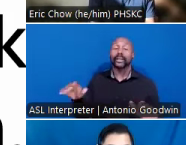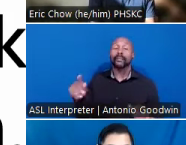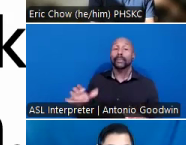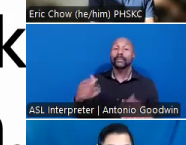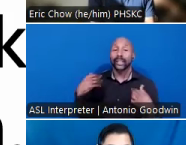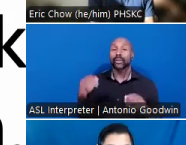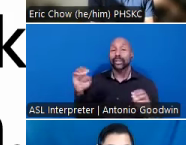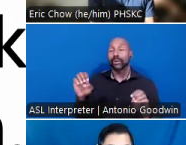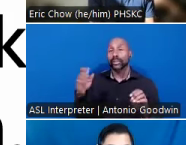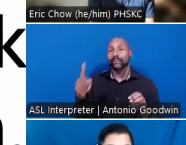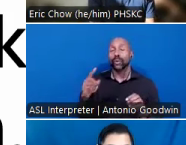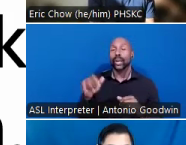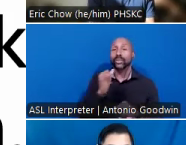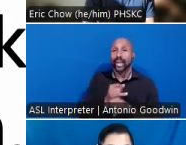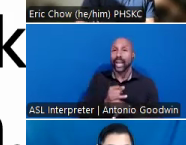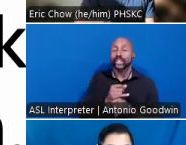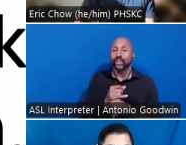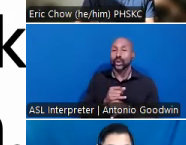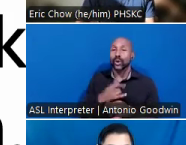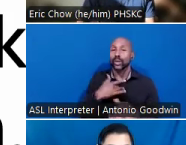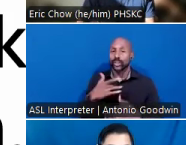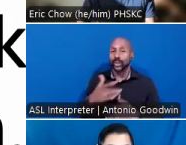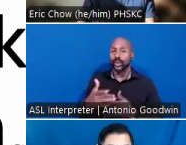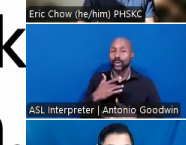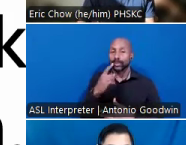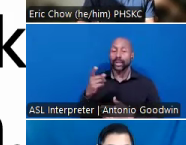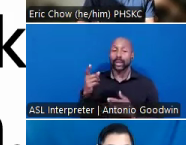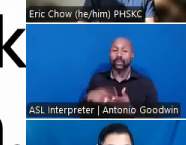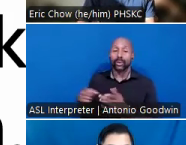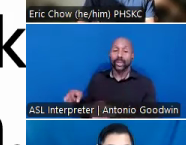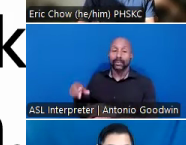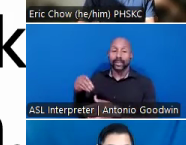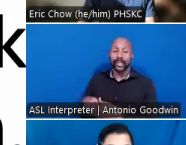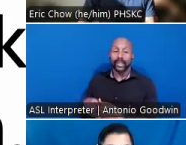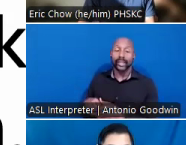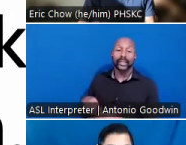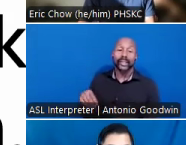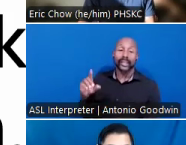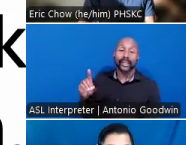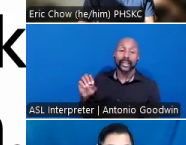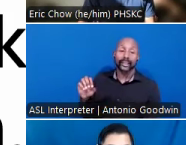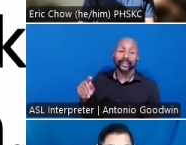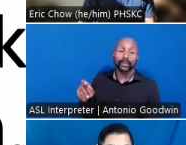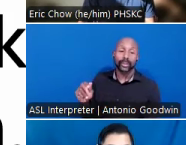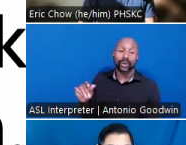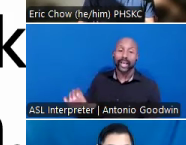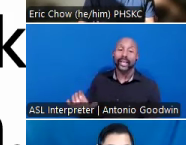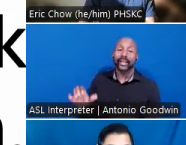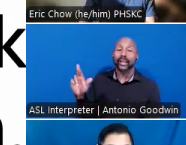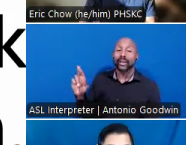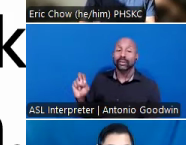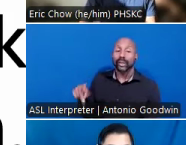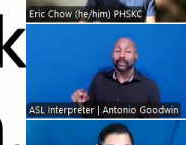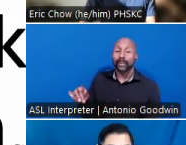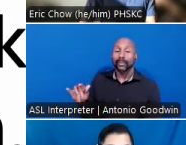again because of a large outbreak that was occurring in the Democratic Republic of the Congo. And we know that if any country is experiencing a